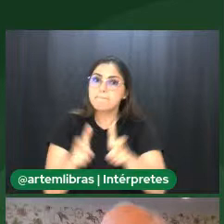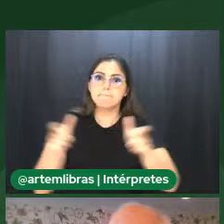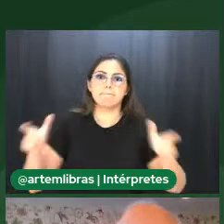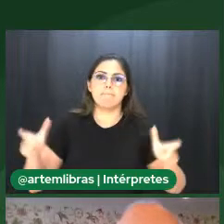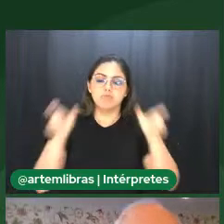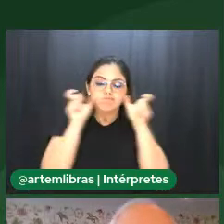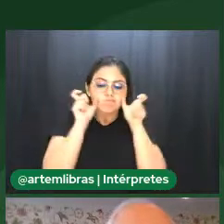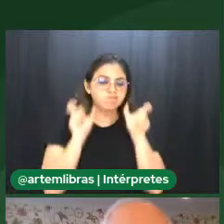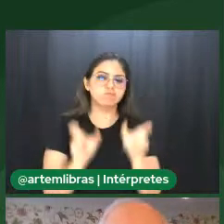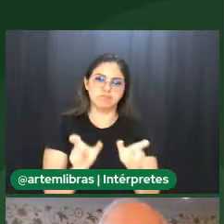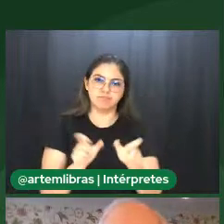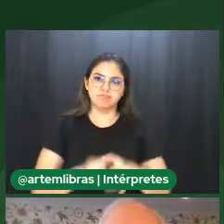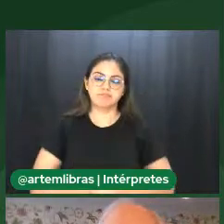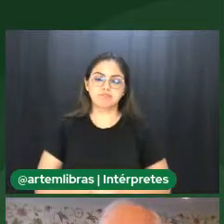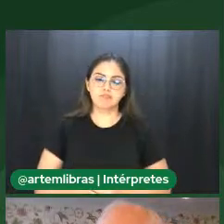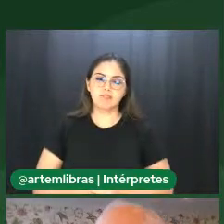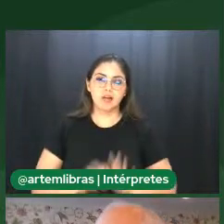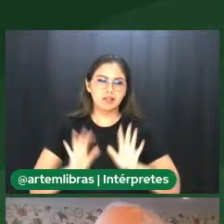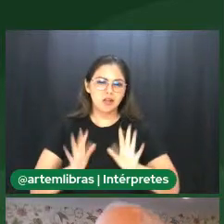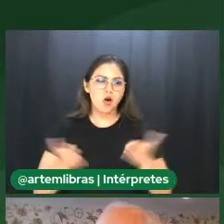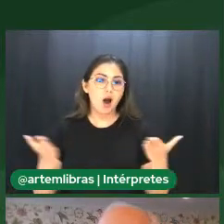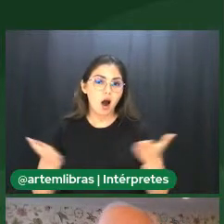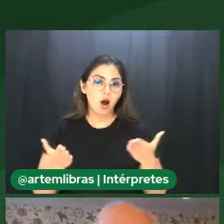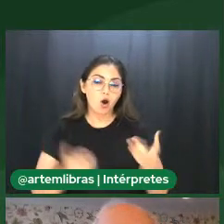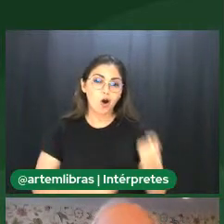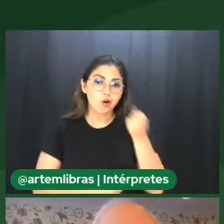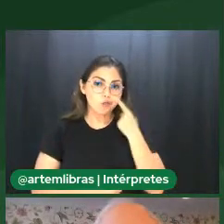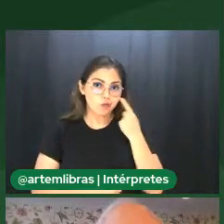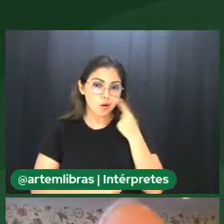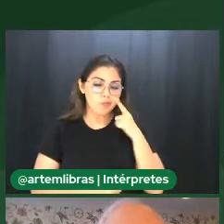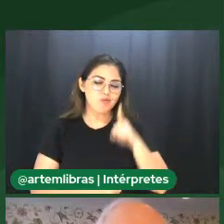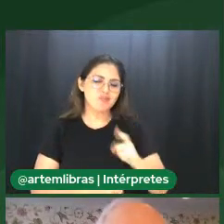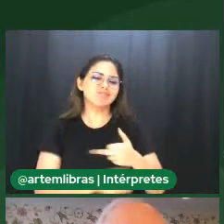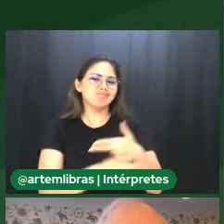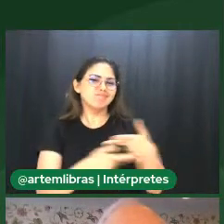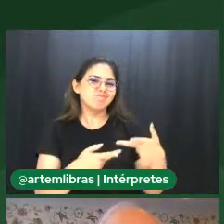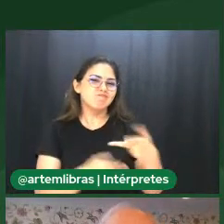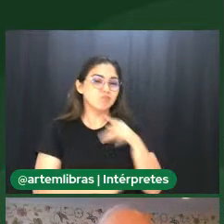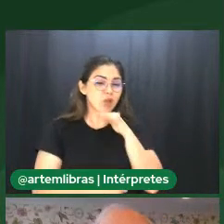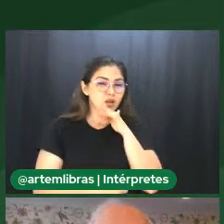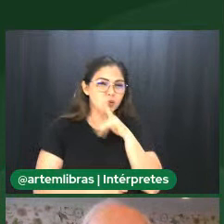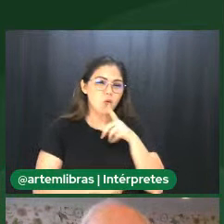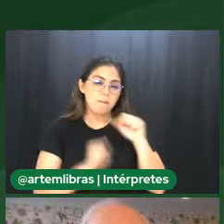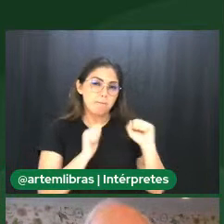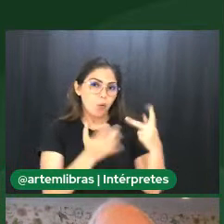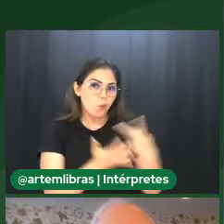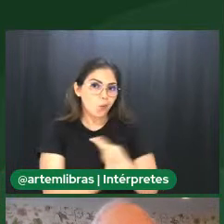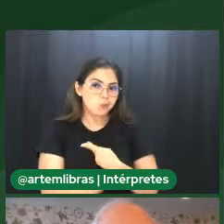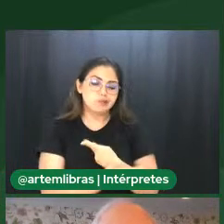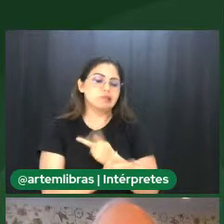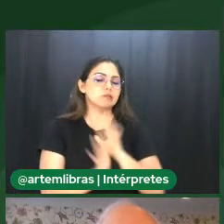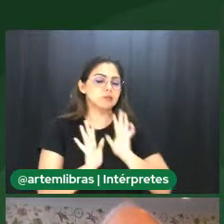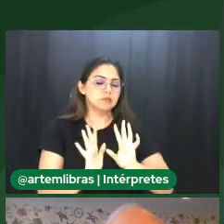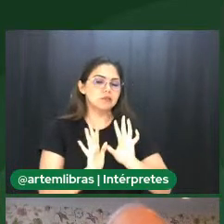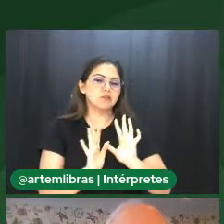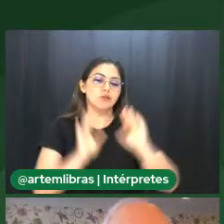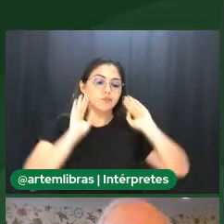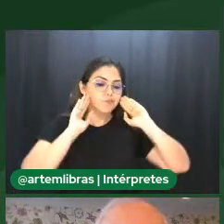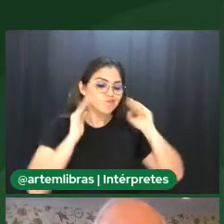remember the threats when we build human-centered AI, the malicious actors who would misuse the system